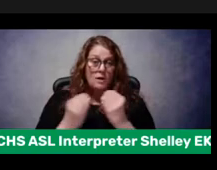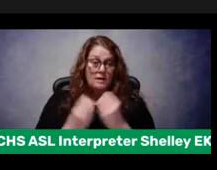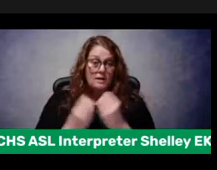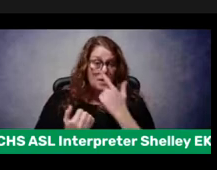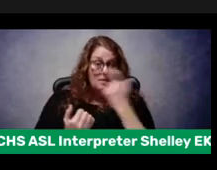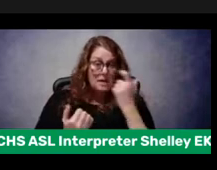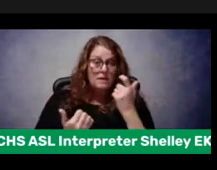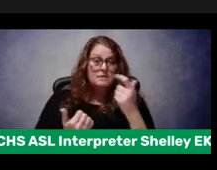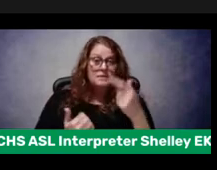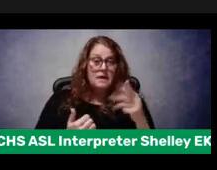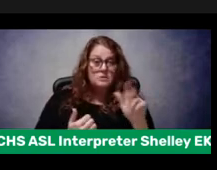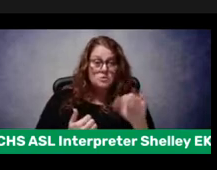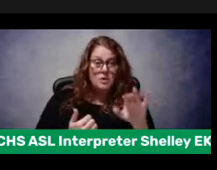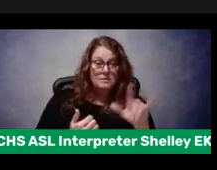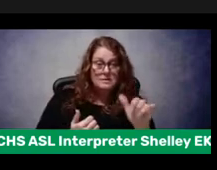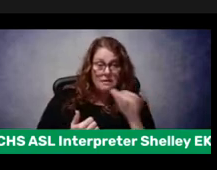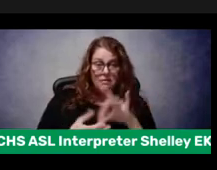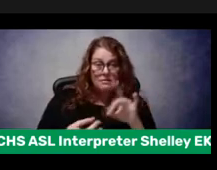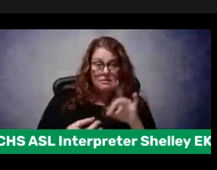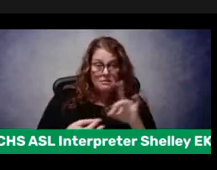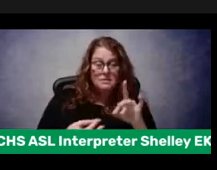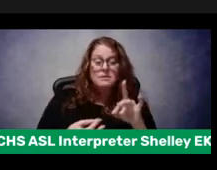as Graciela alluded to,